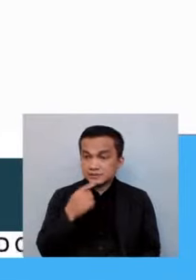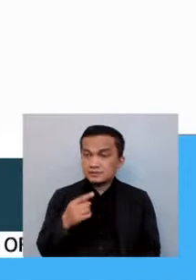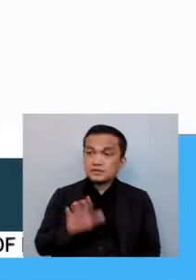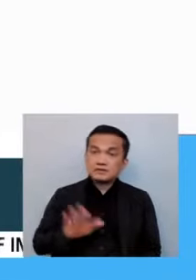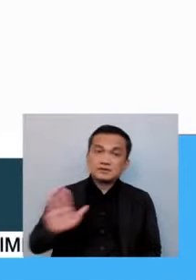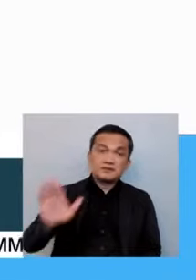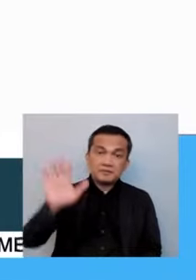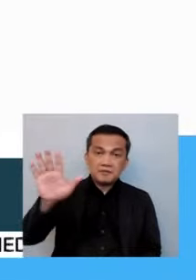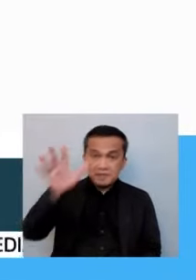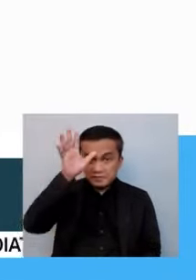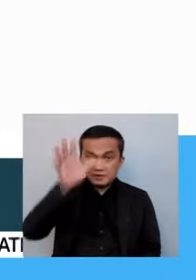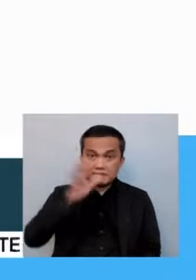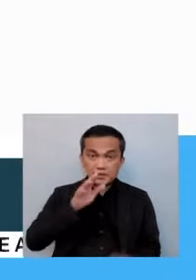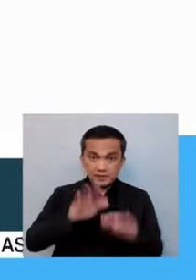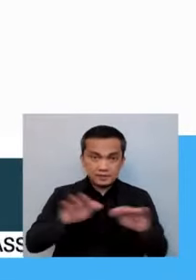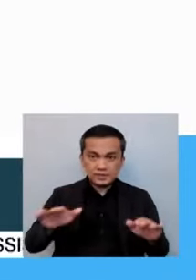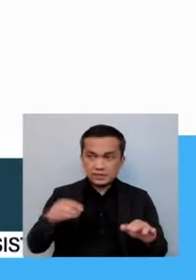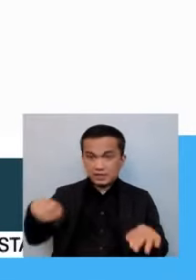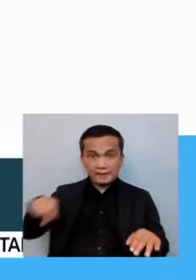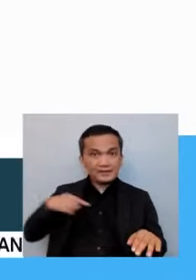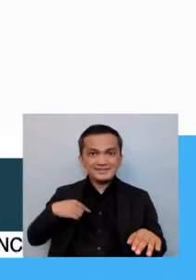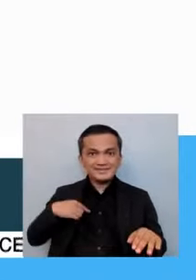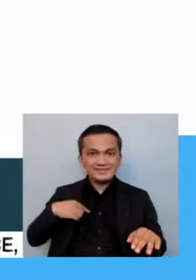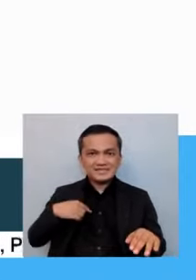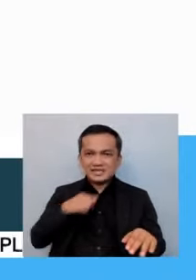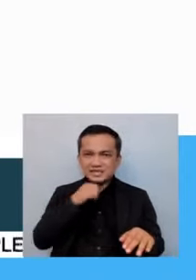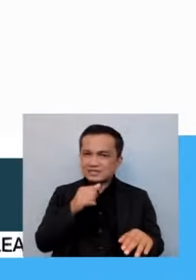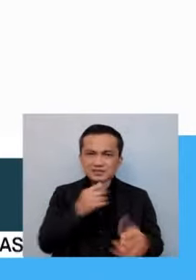at yung mga bata na hindi namin sila bibiguin.